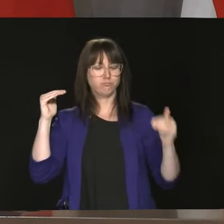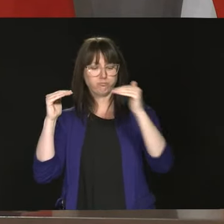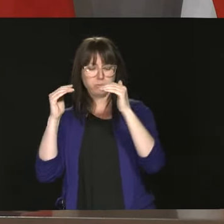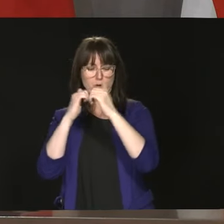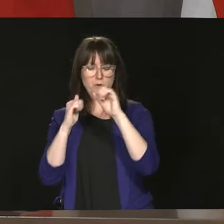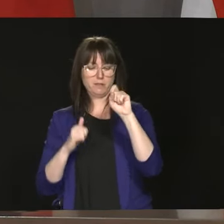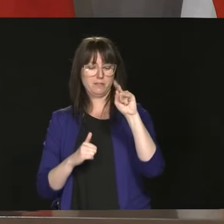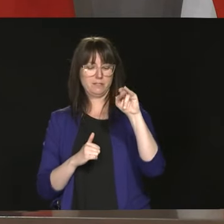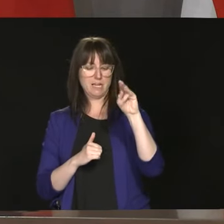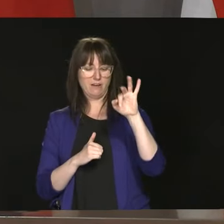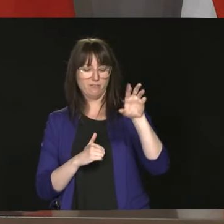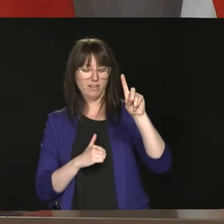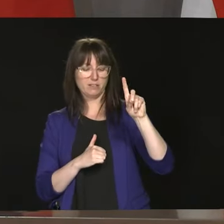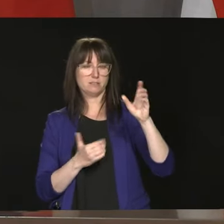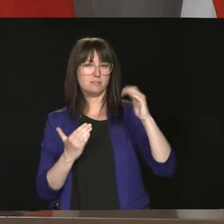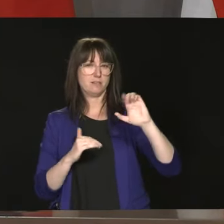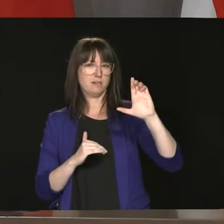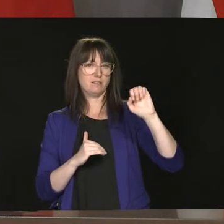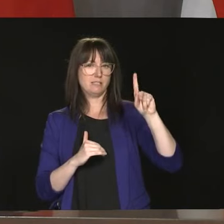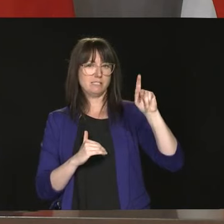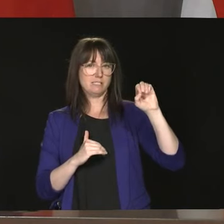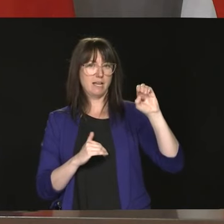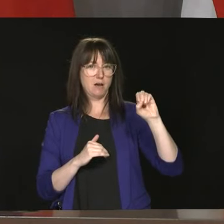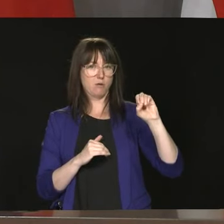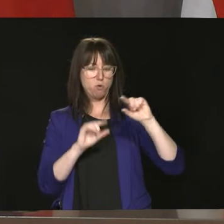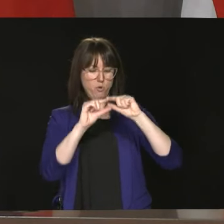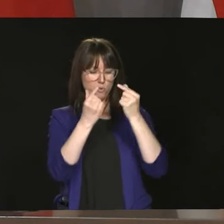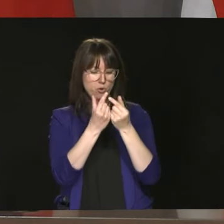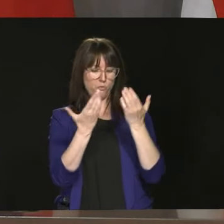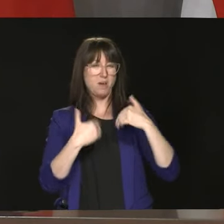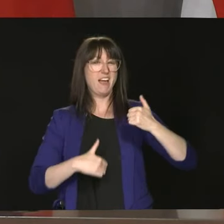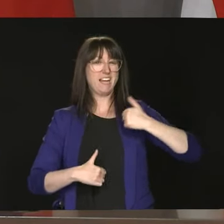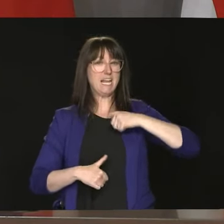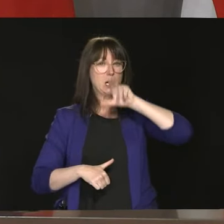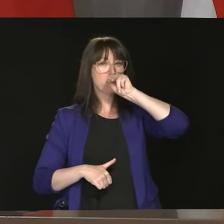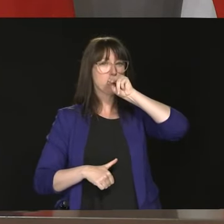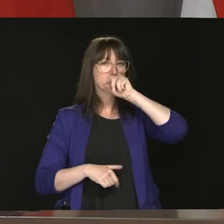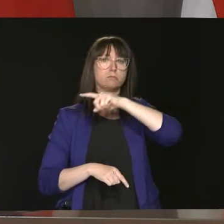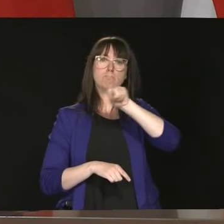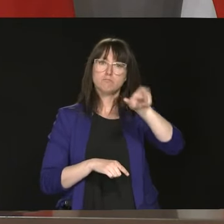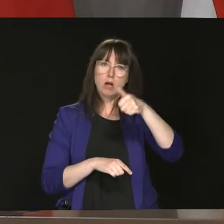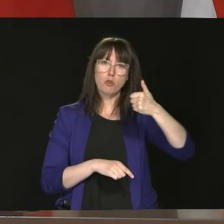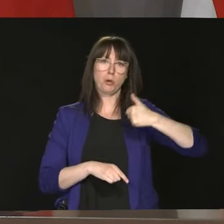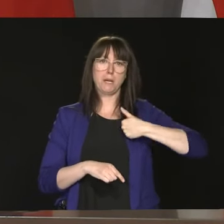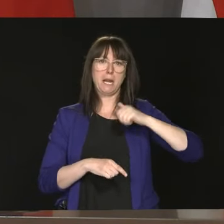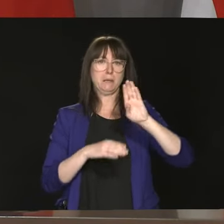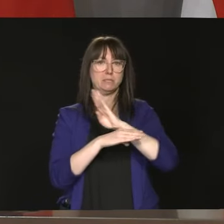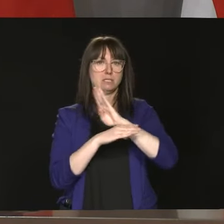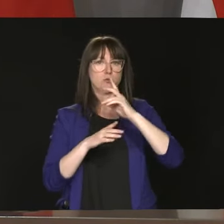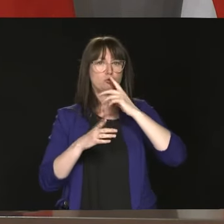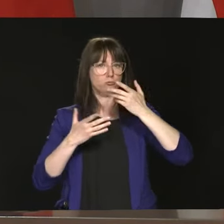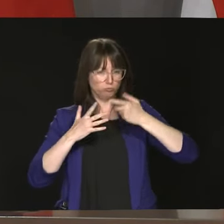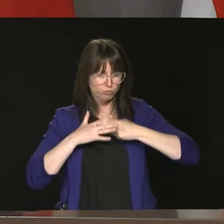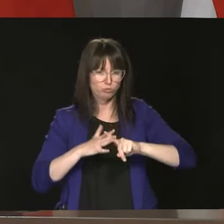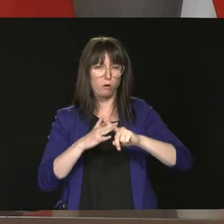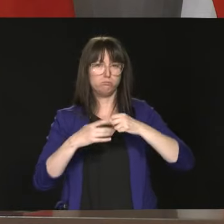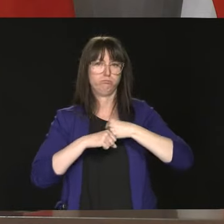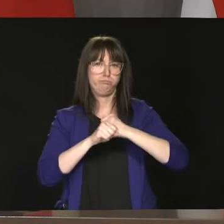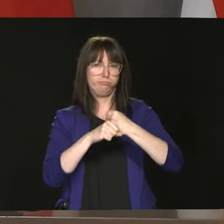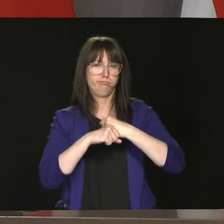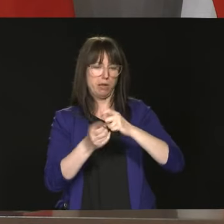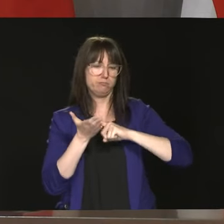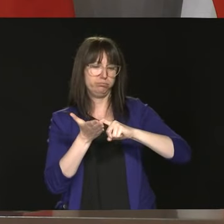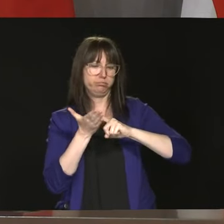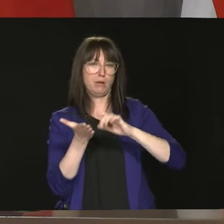as Canadian apparel companies stepping up to provide critical medical gowns. In total, contracts with